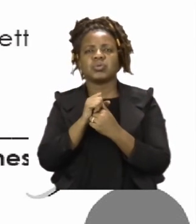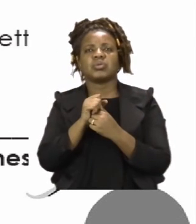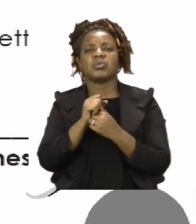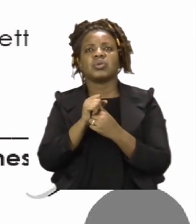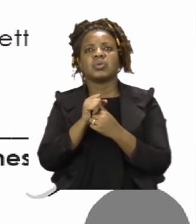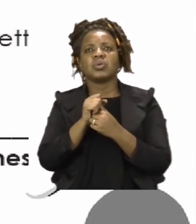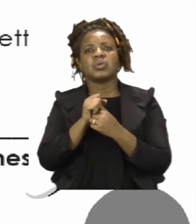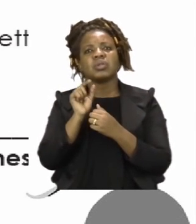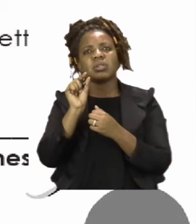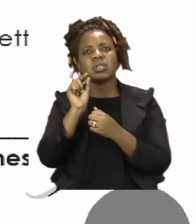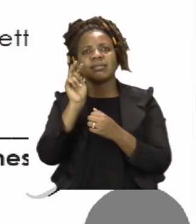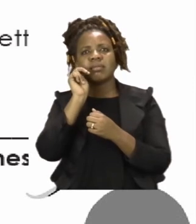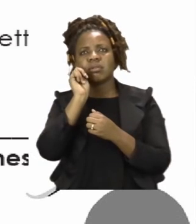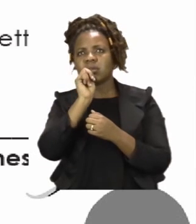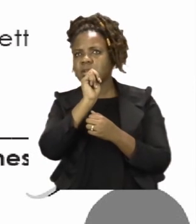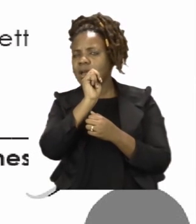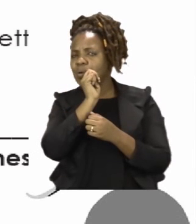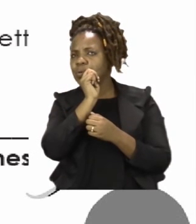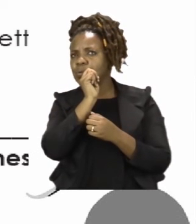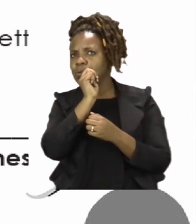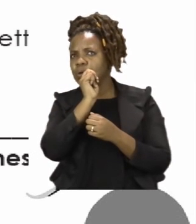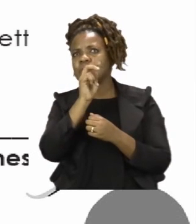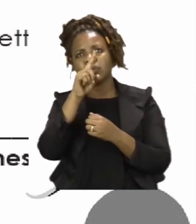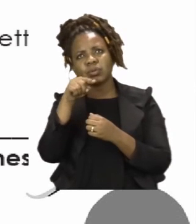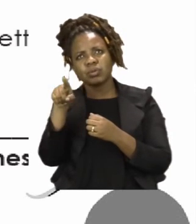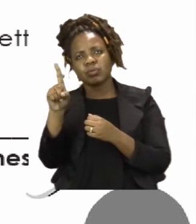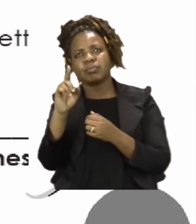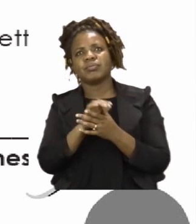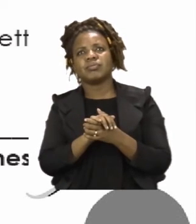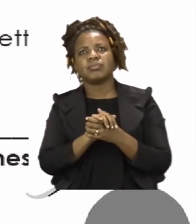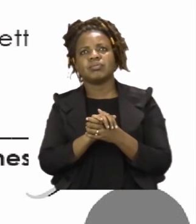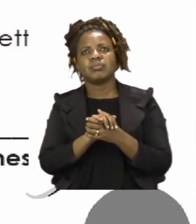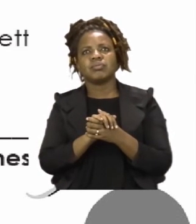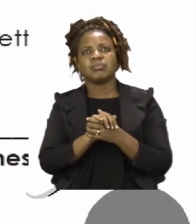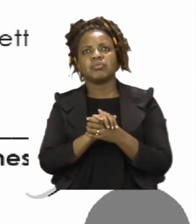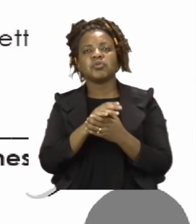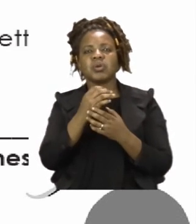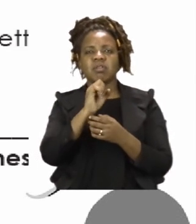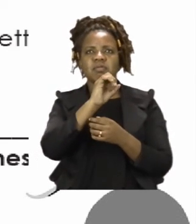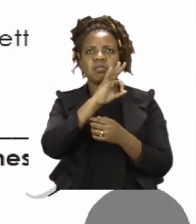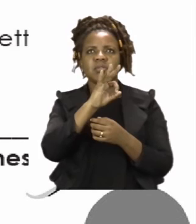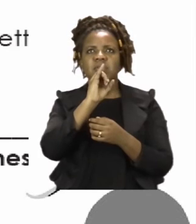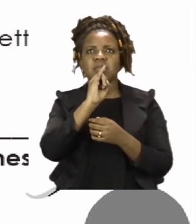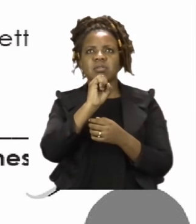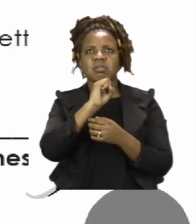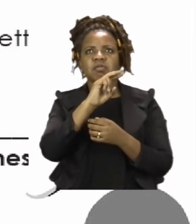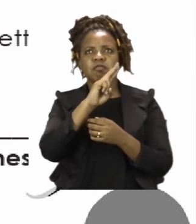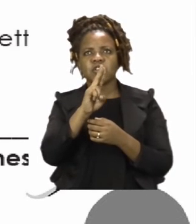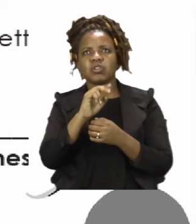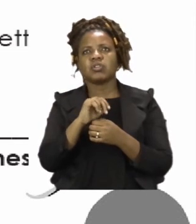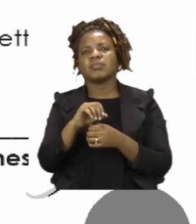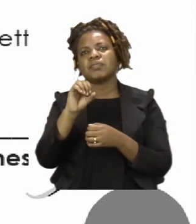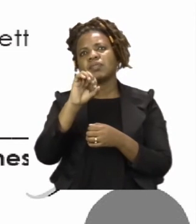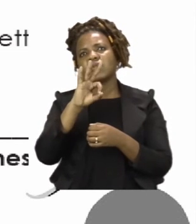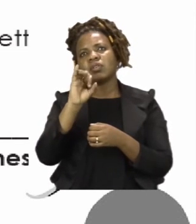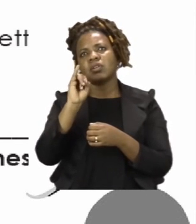it is a plural noun we need to find the irregular one. We have the words